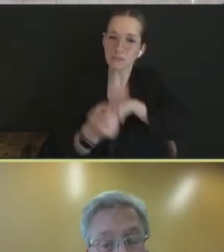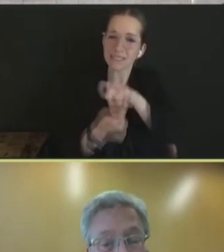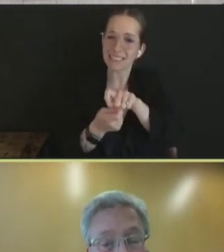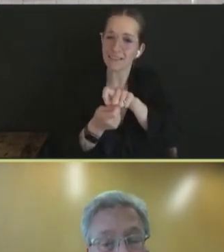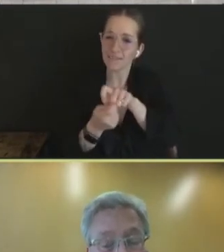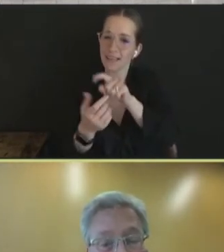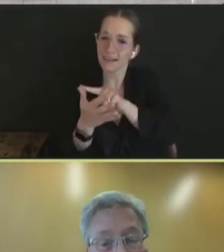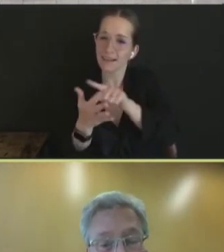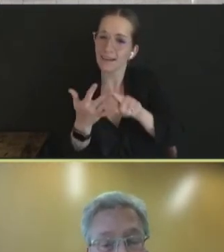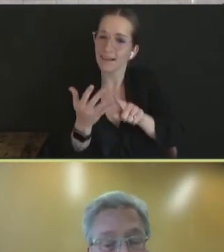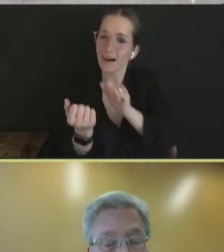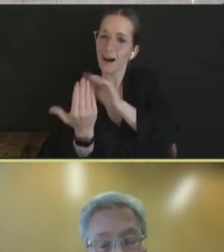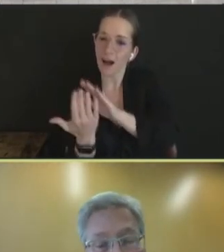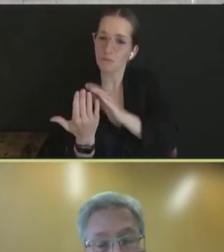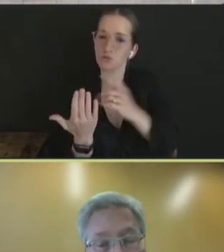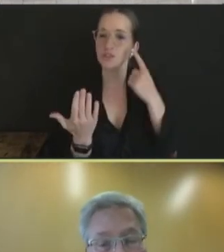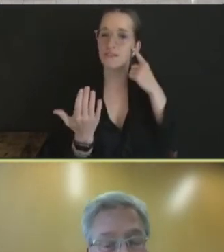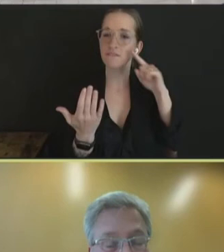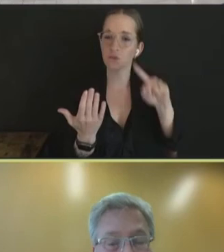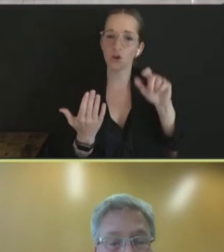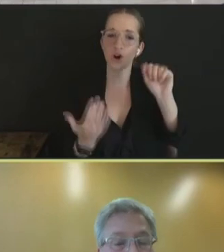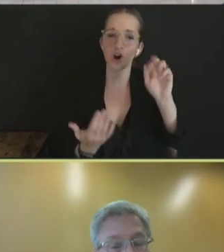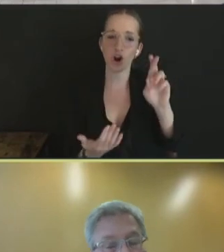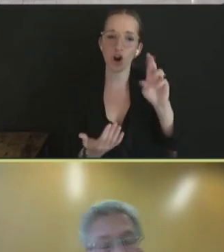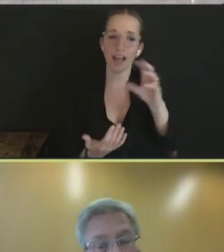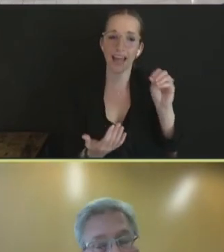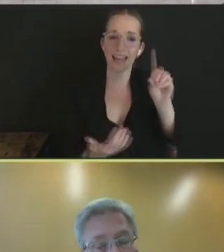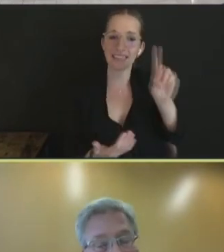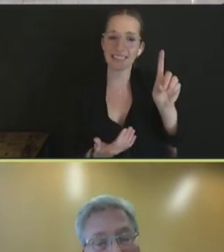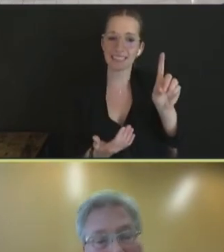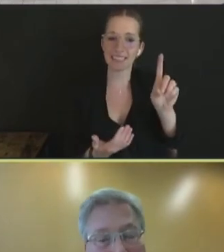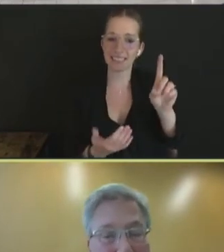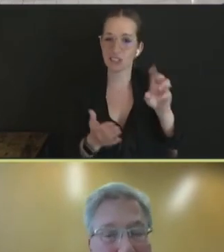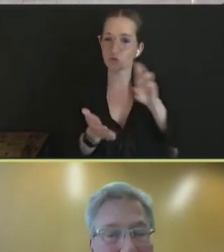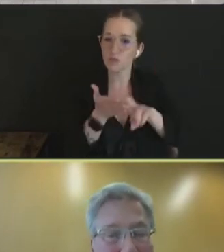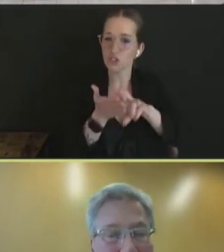of R&D opportunities in this space. Next slide.